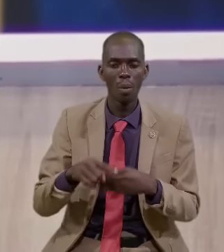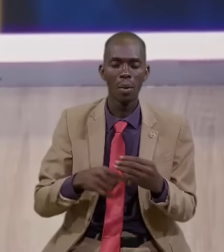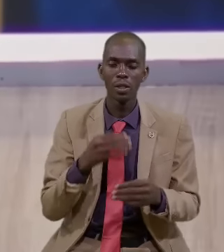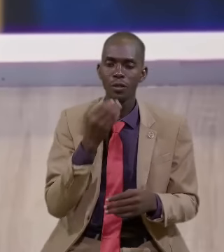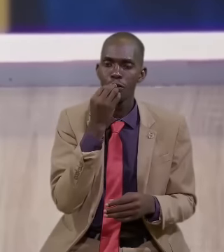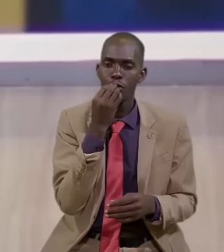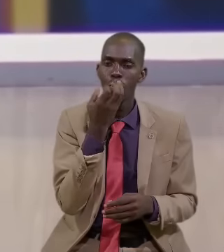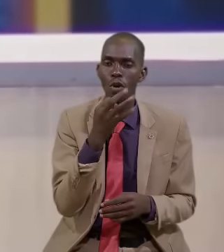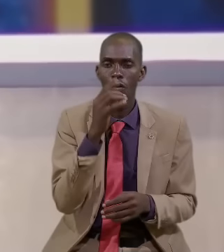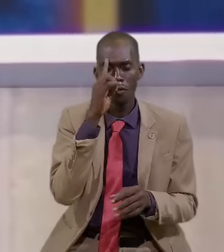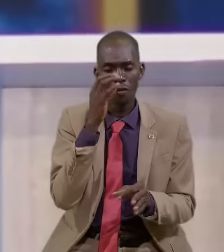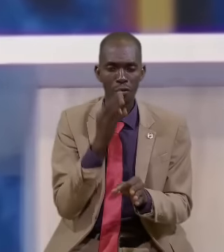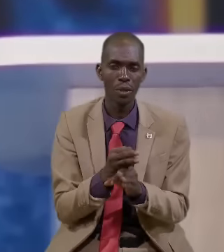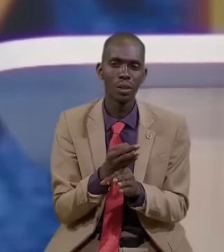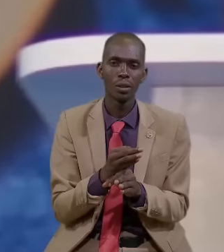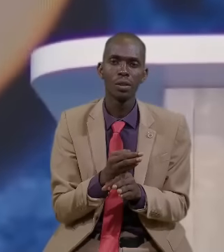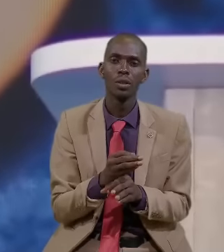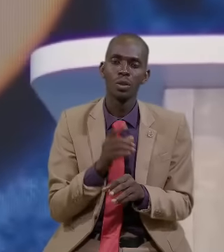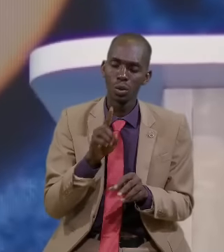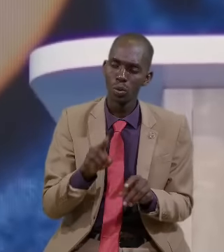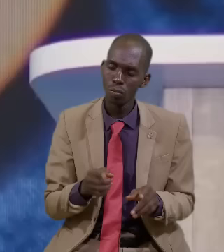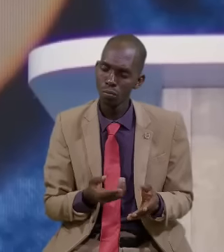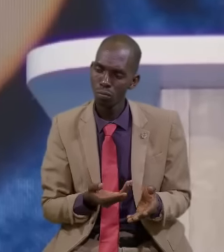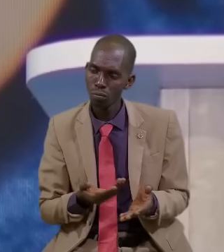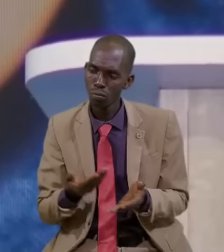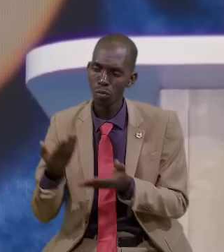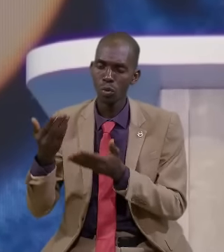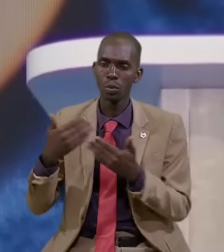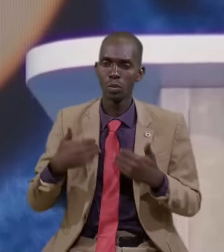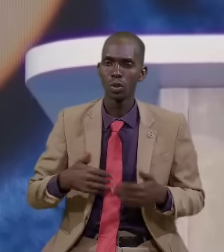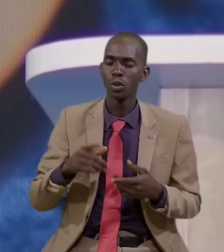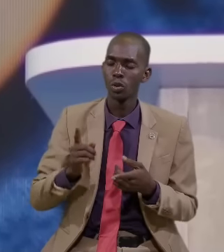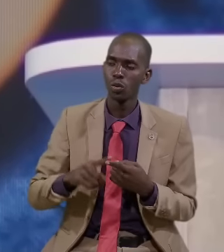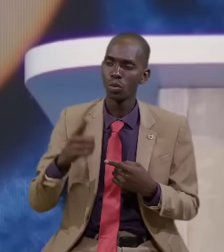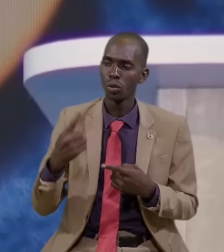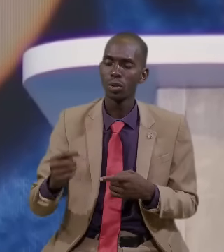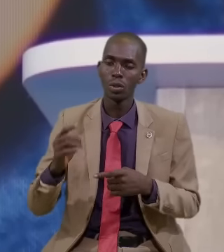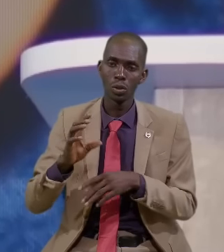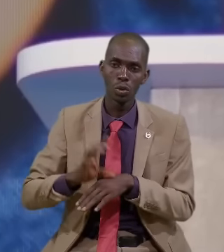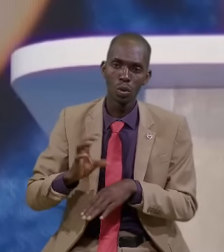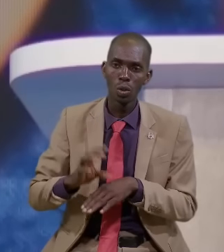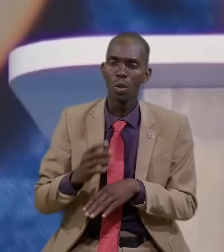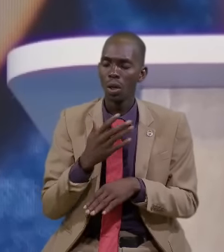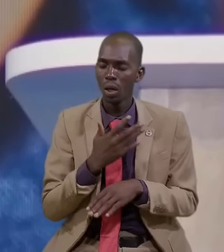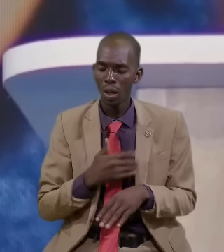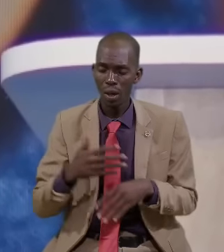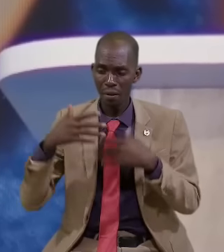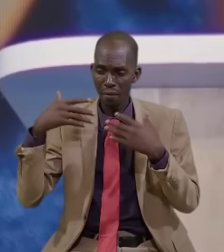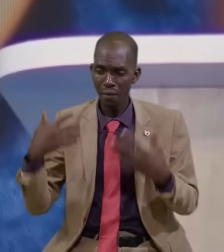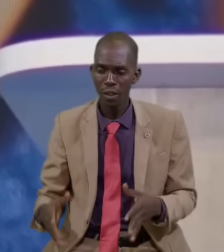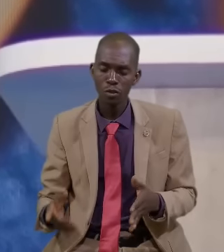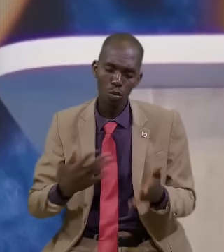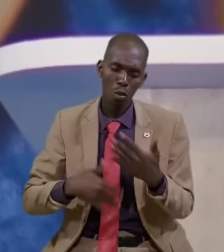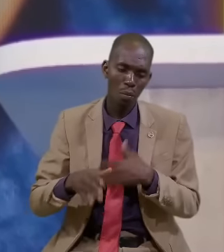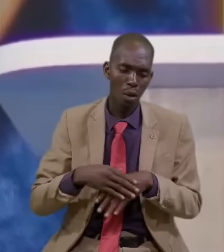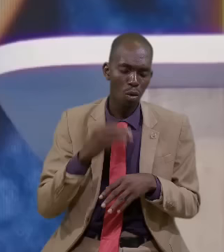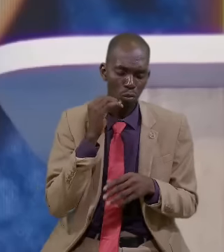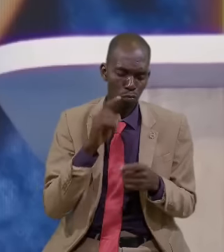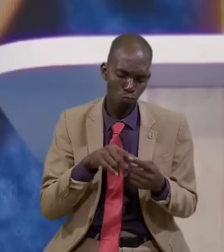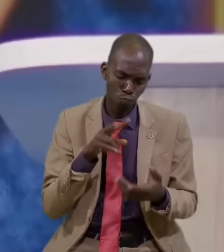in church, and when you get back home, you go over those references that were learned. Open